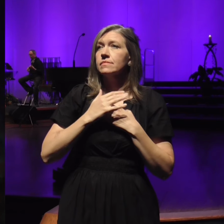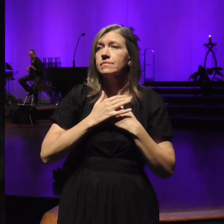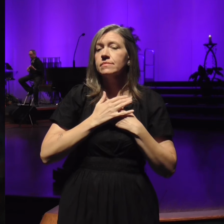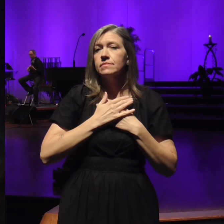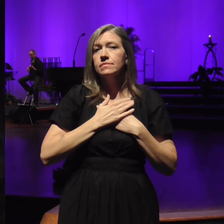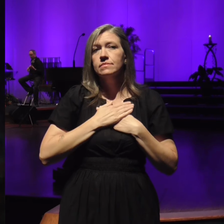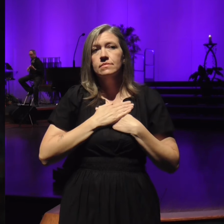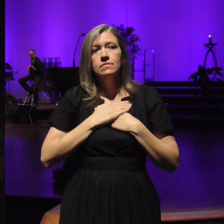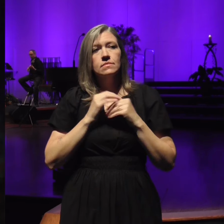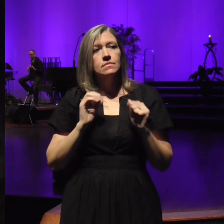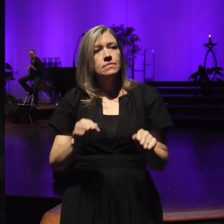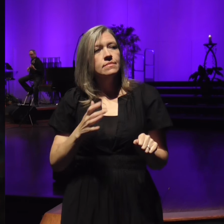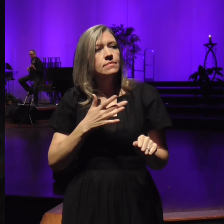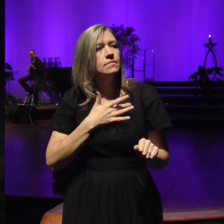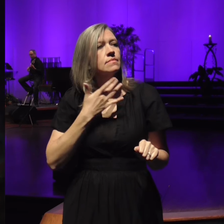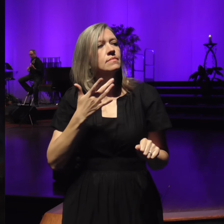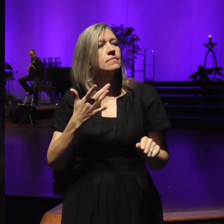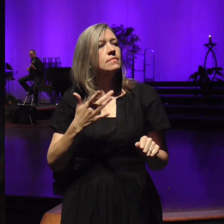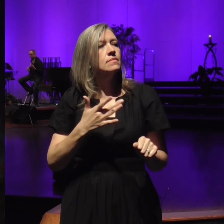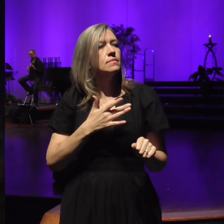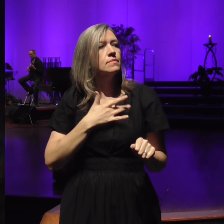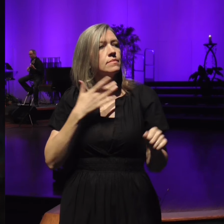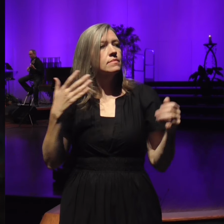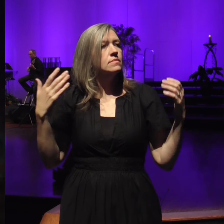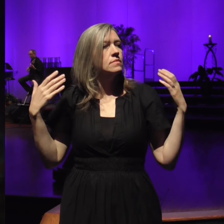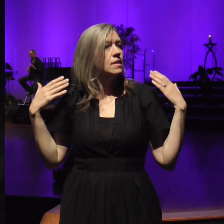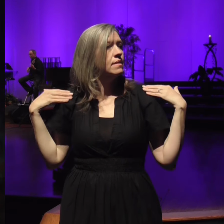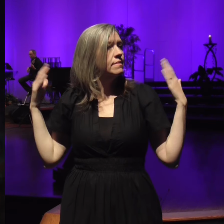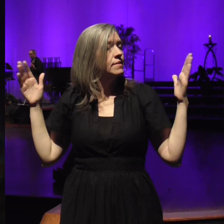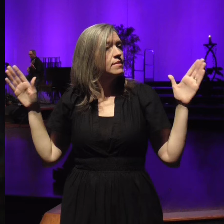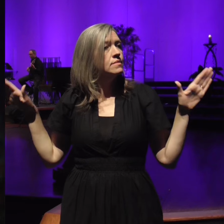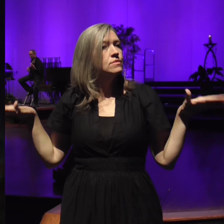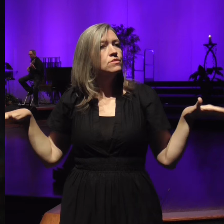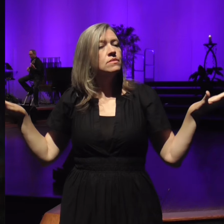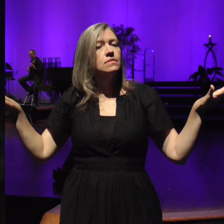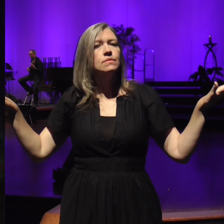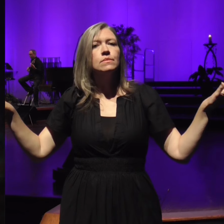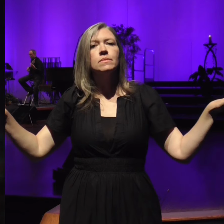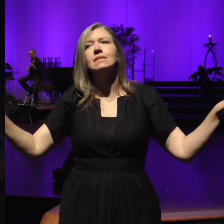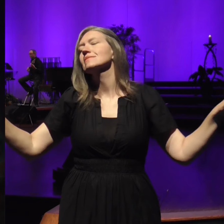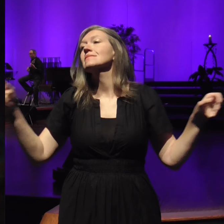the mighty power and the